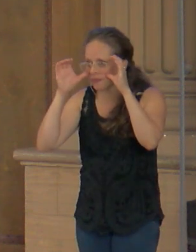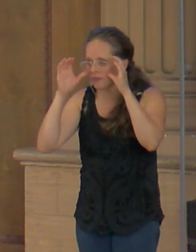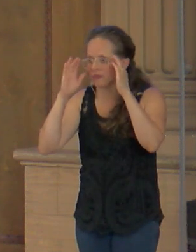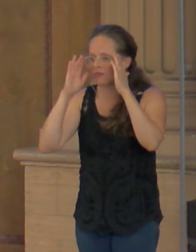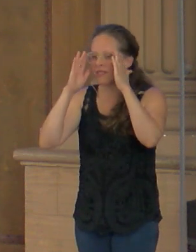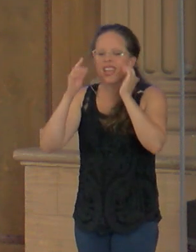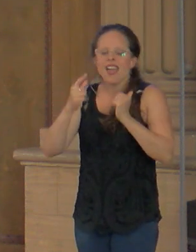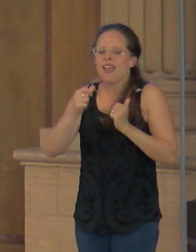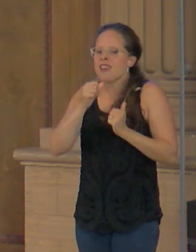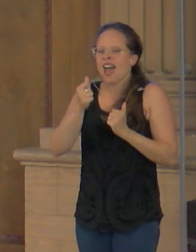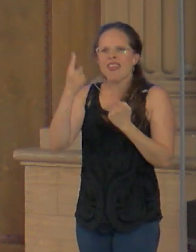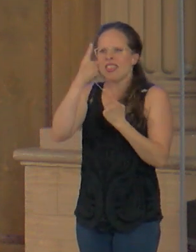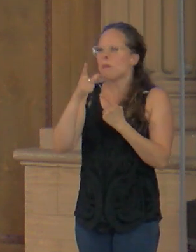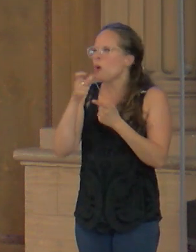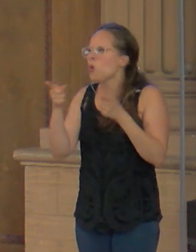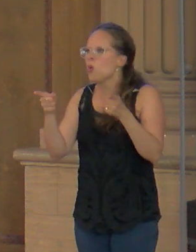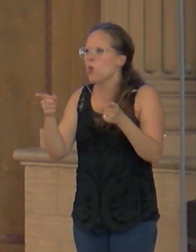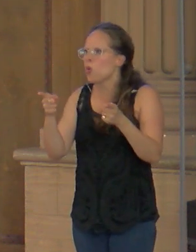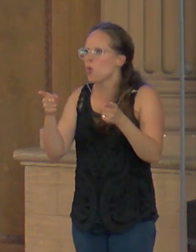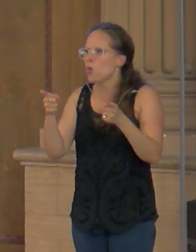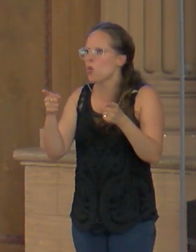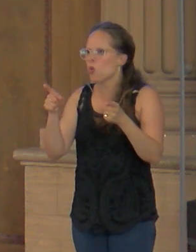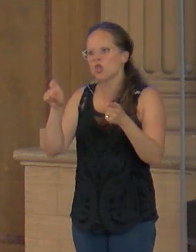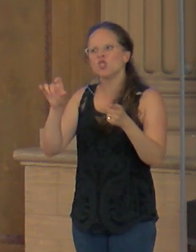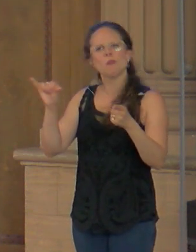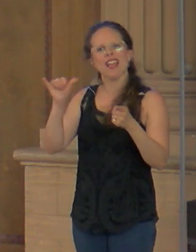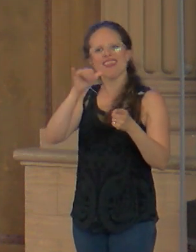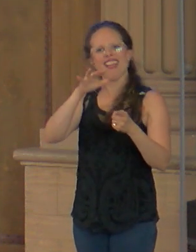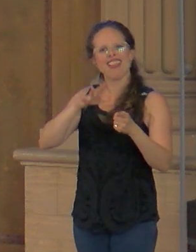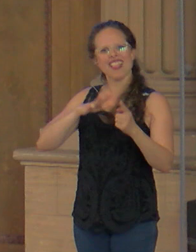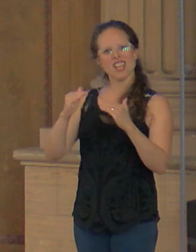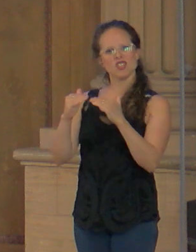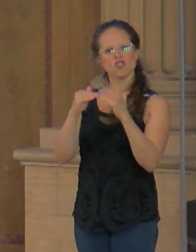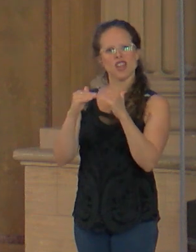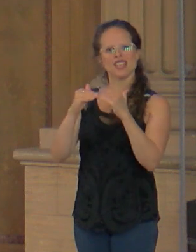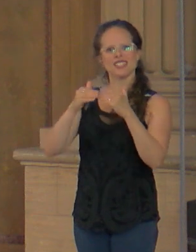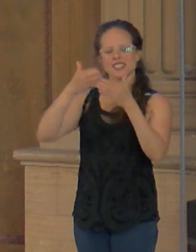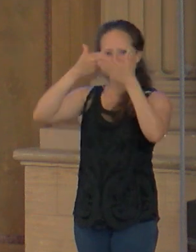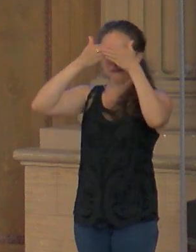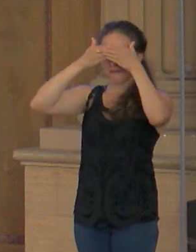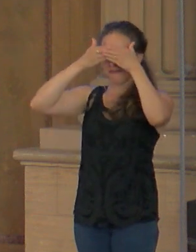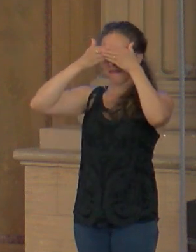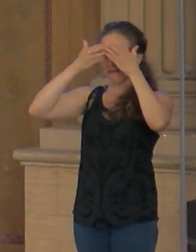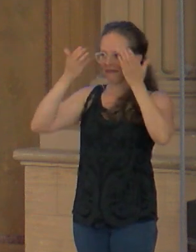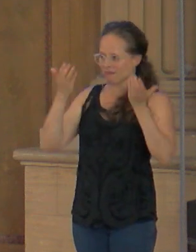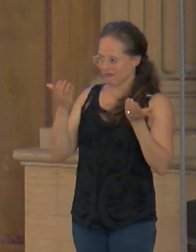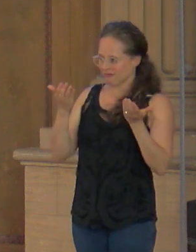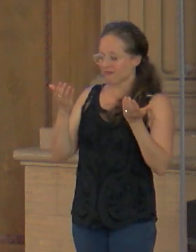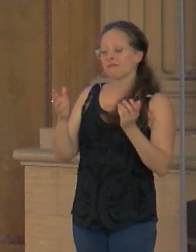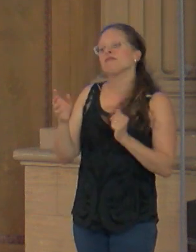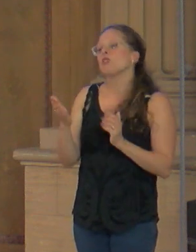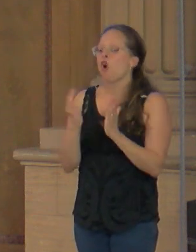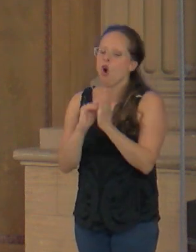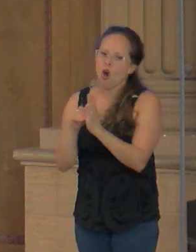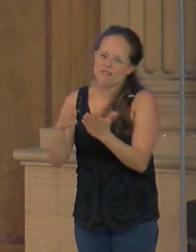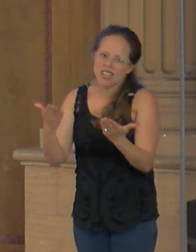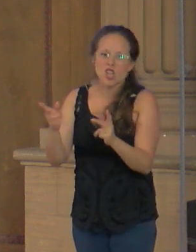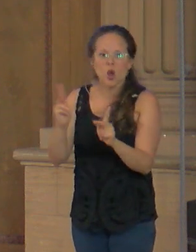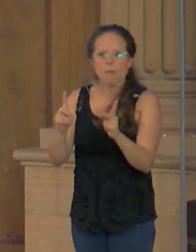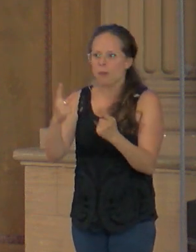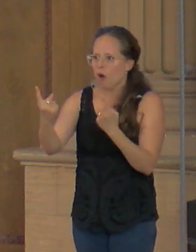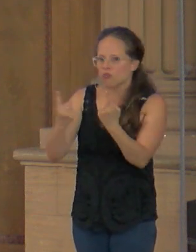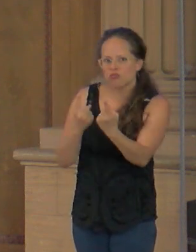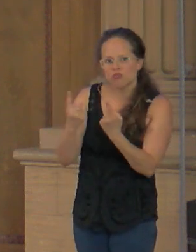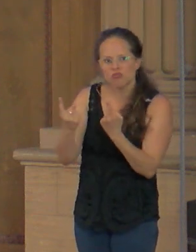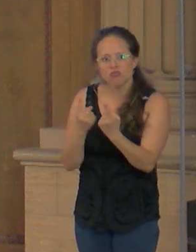in our meting out of justice. I mean, we're always telling people who come to us with issues in their marriage that we can't do marriage